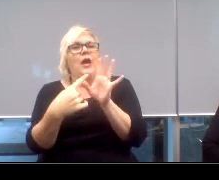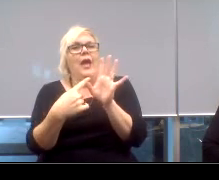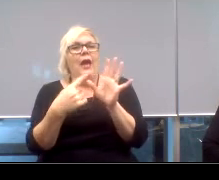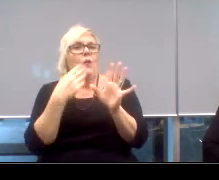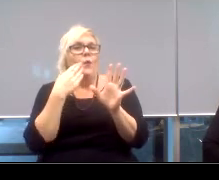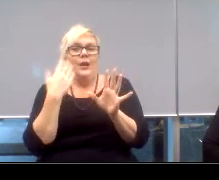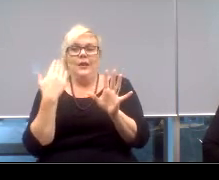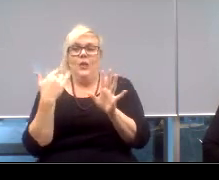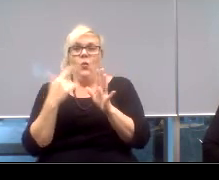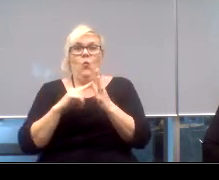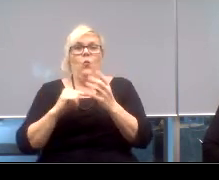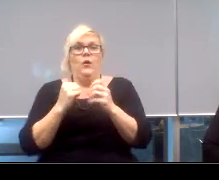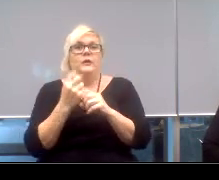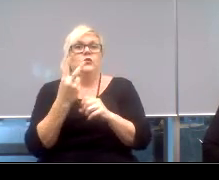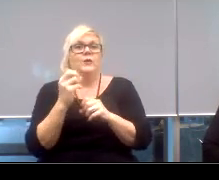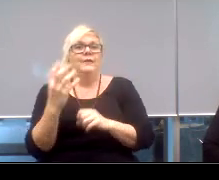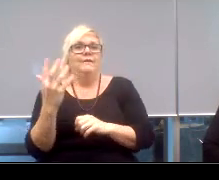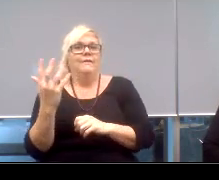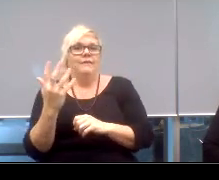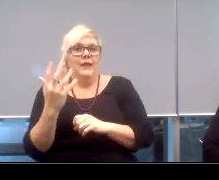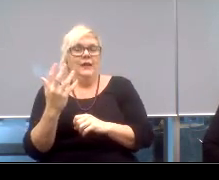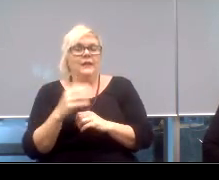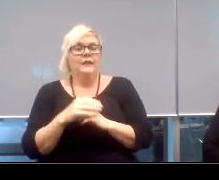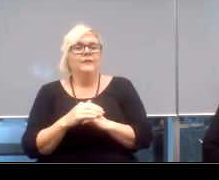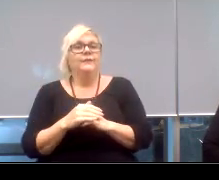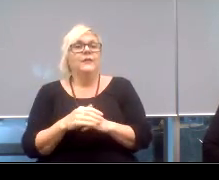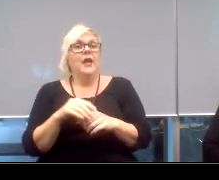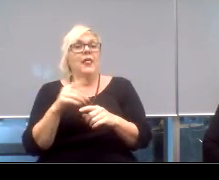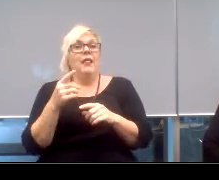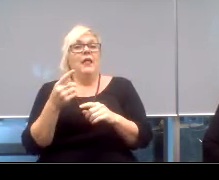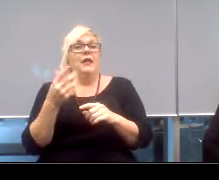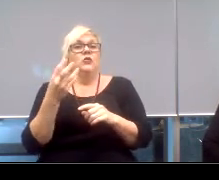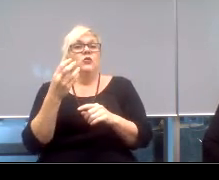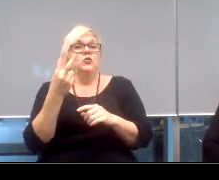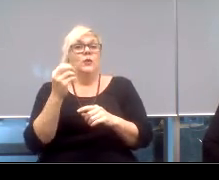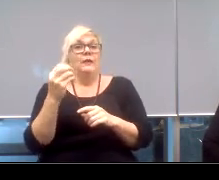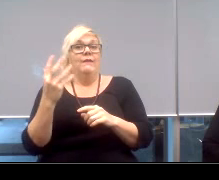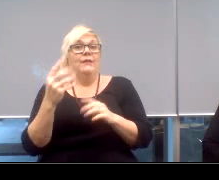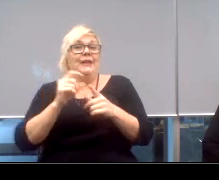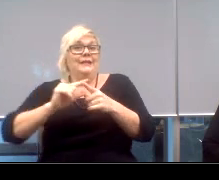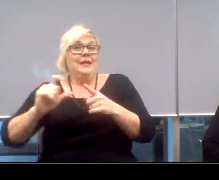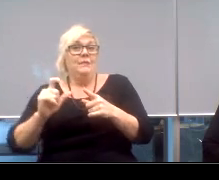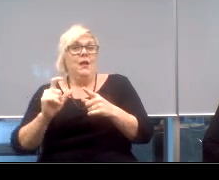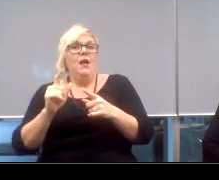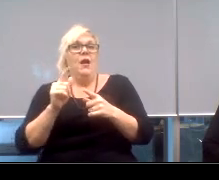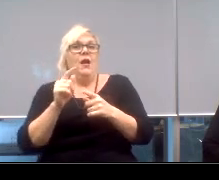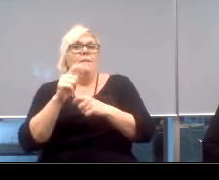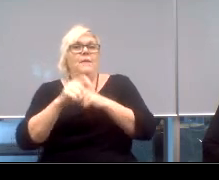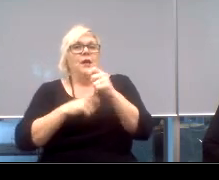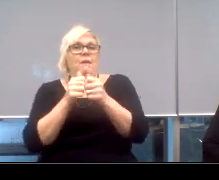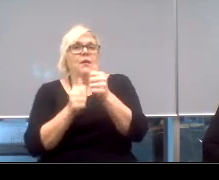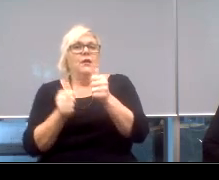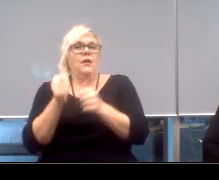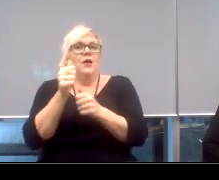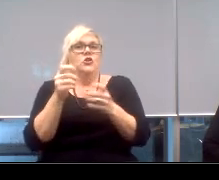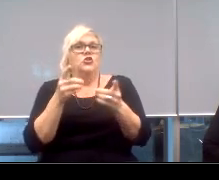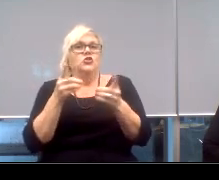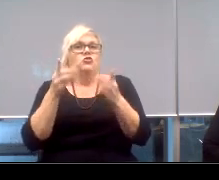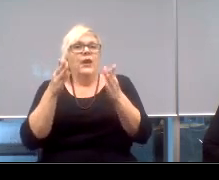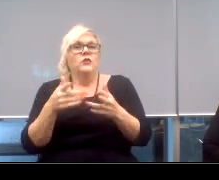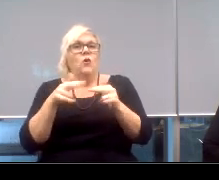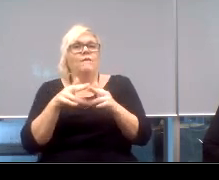August 2015, and in December of that year was appointed the Director of Assistive